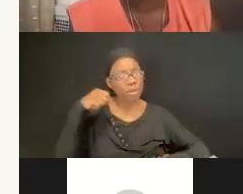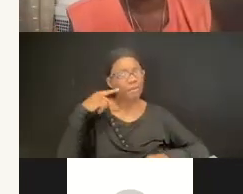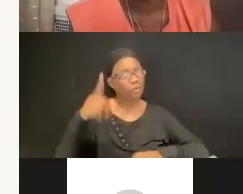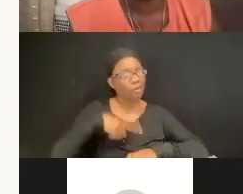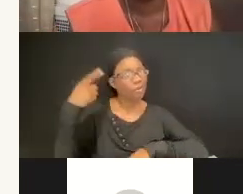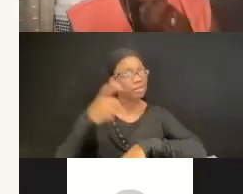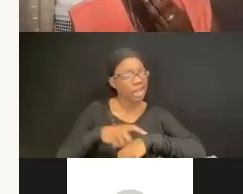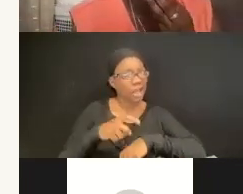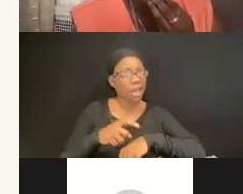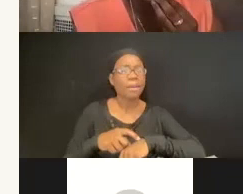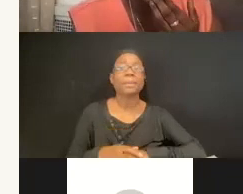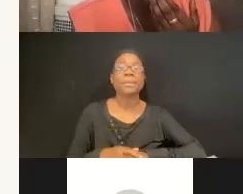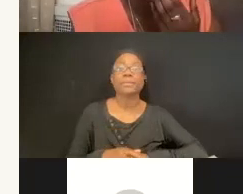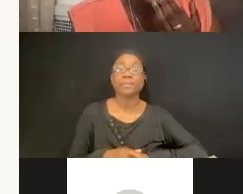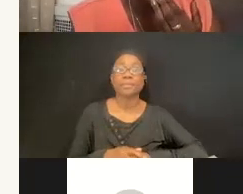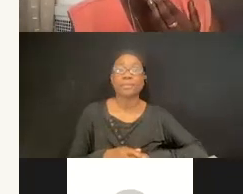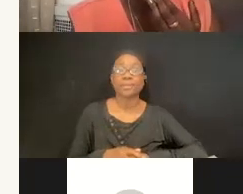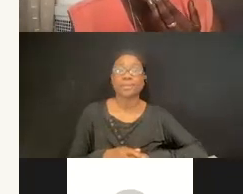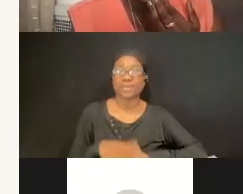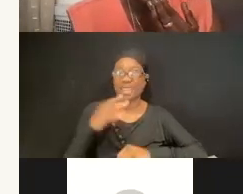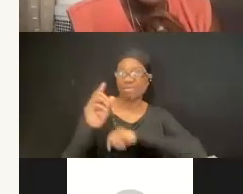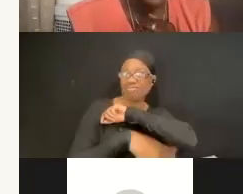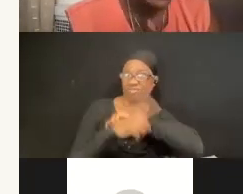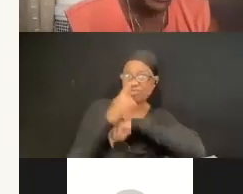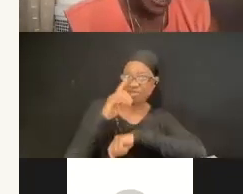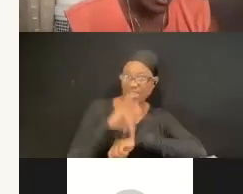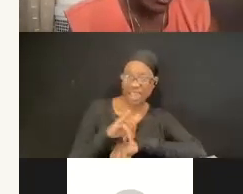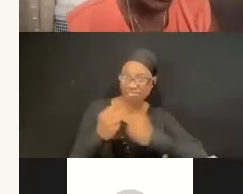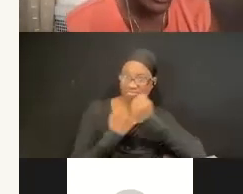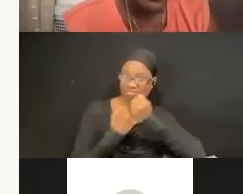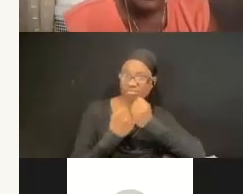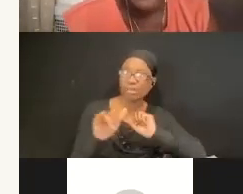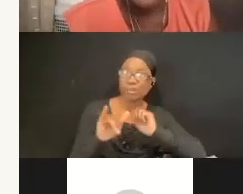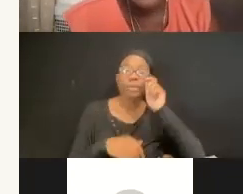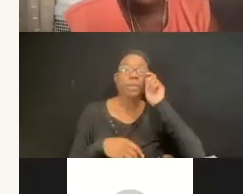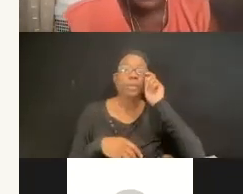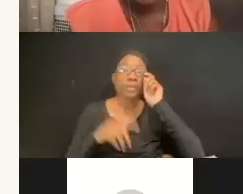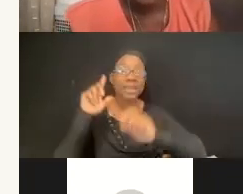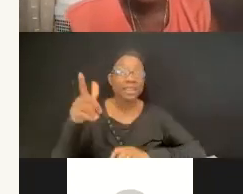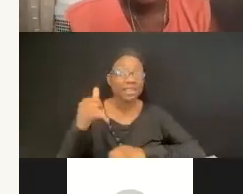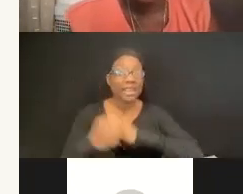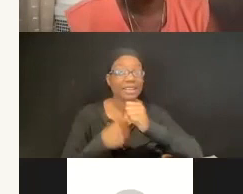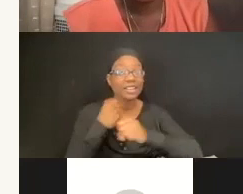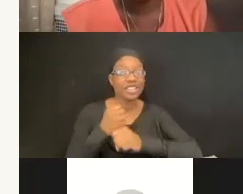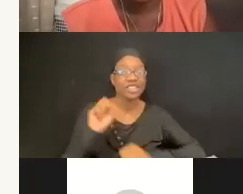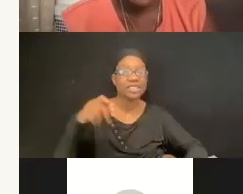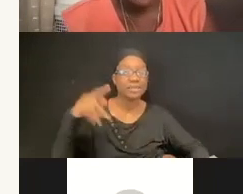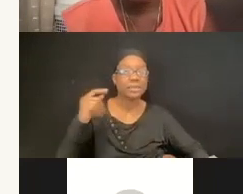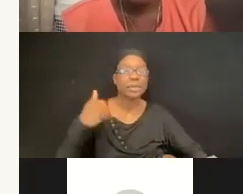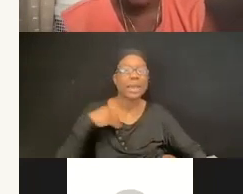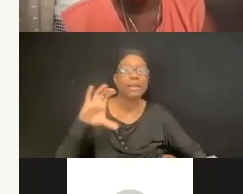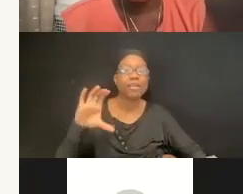Also later that year, we have Charlotte Uprising. I mentioned that queer and trans Black folks are the people